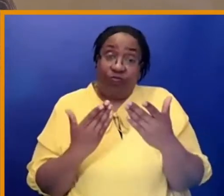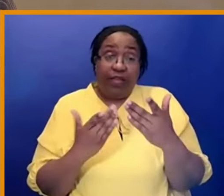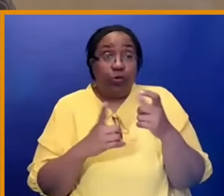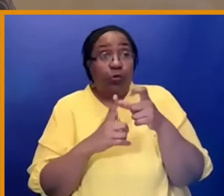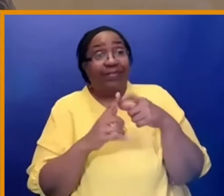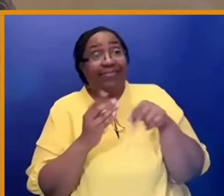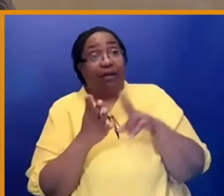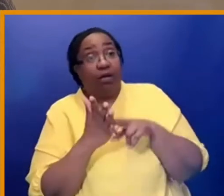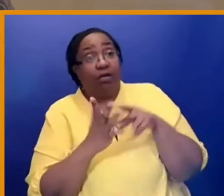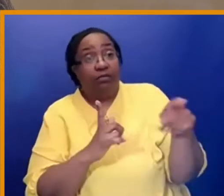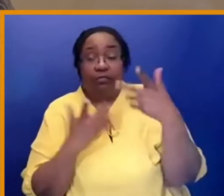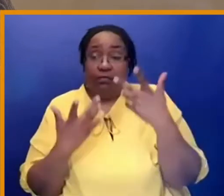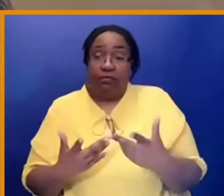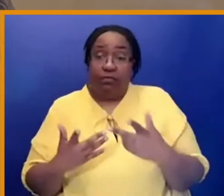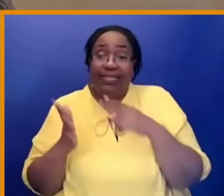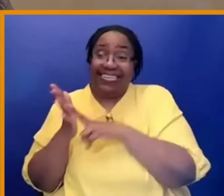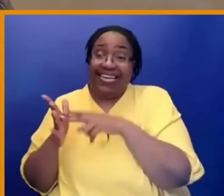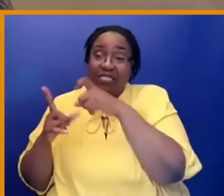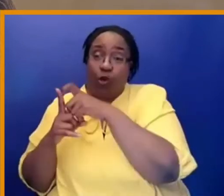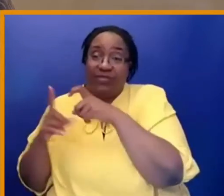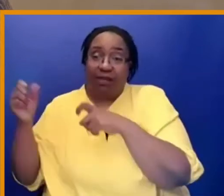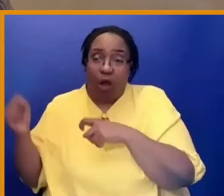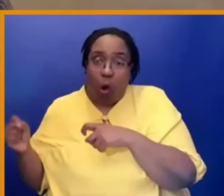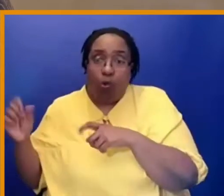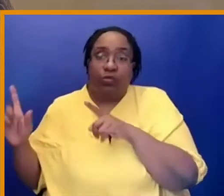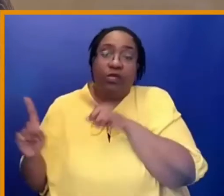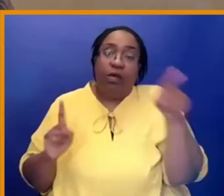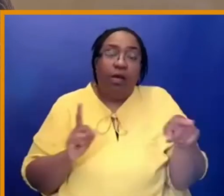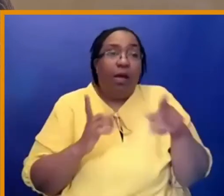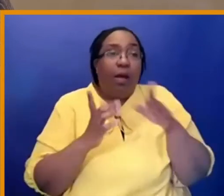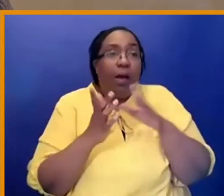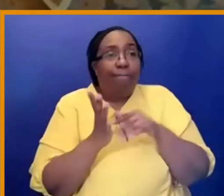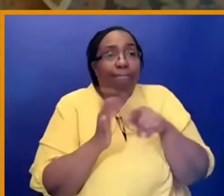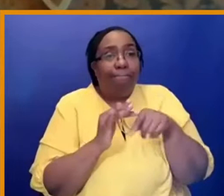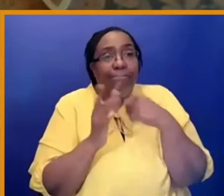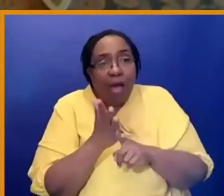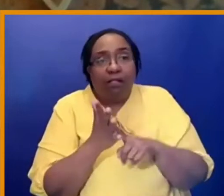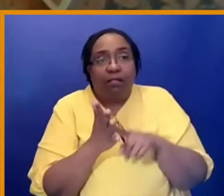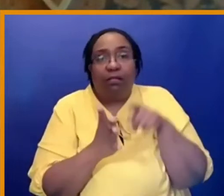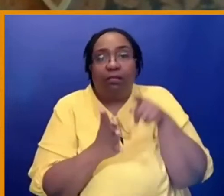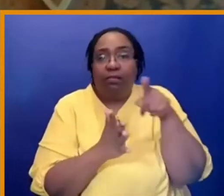DaCosta to stand by, and I call Michael Berwick-Gooding from Basingstoke and Deane.